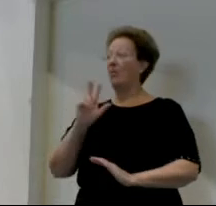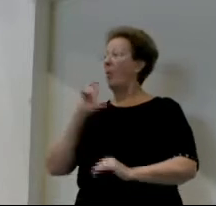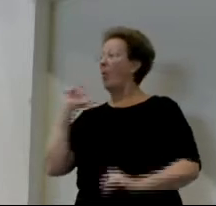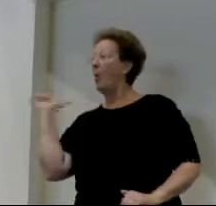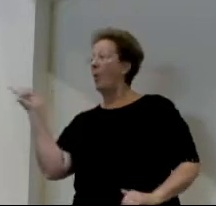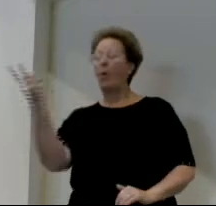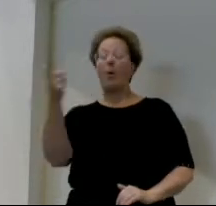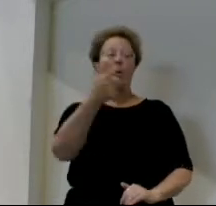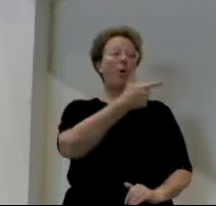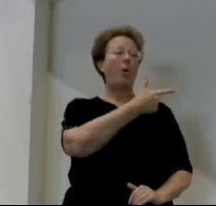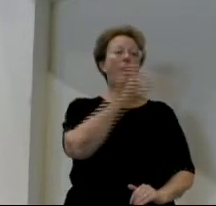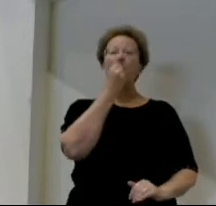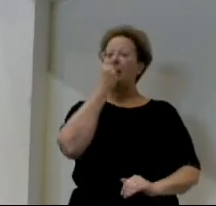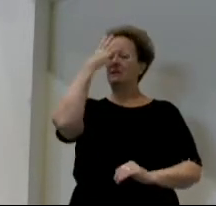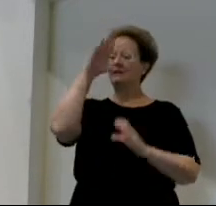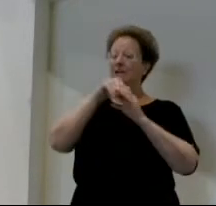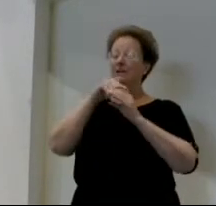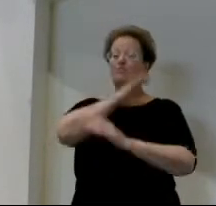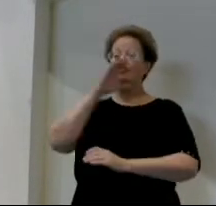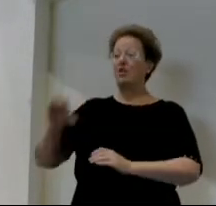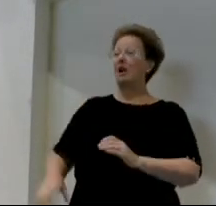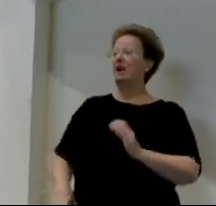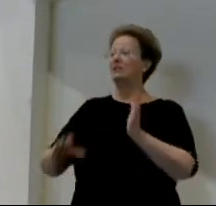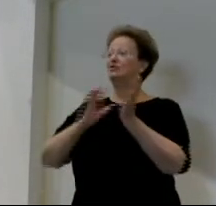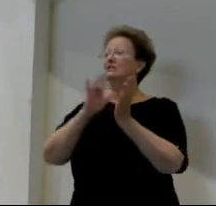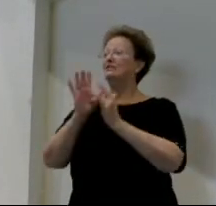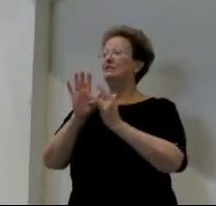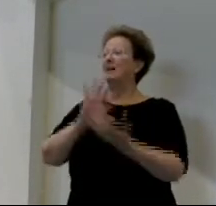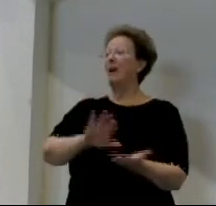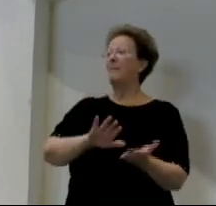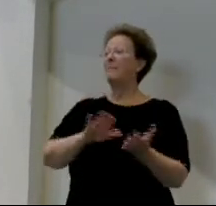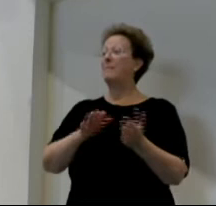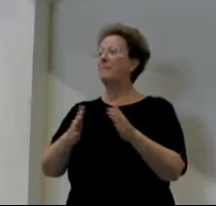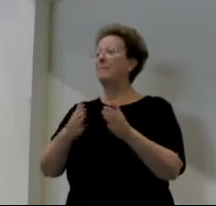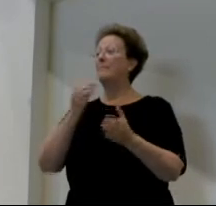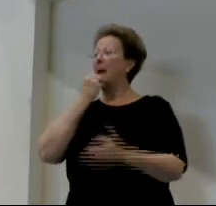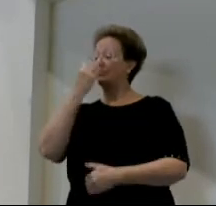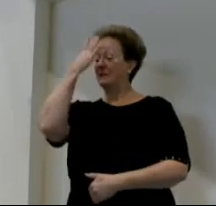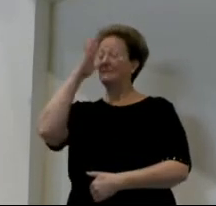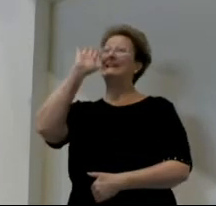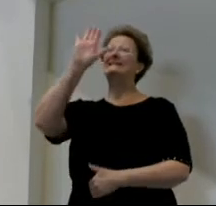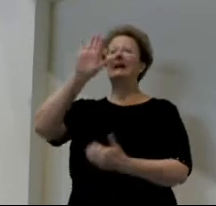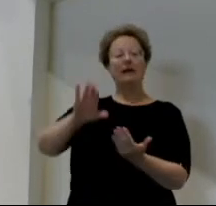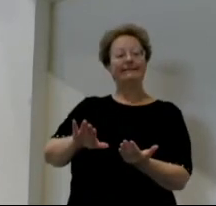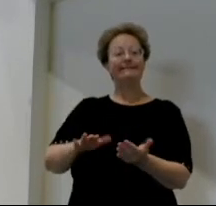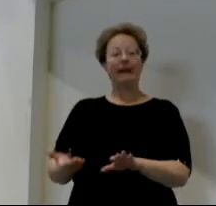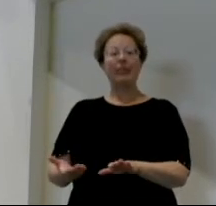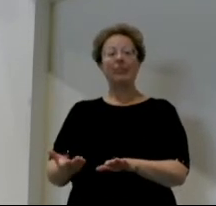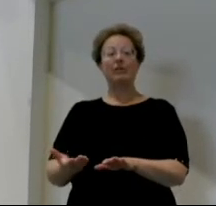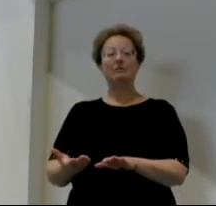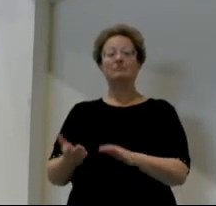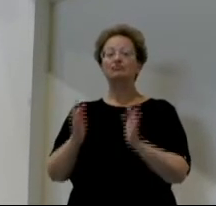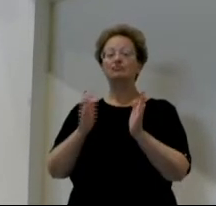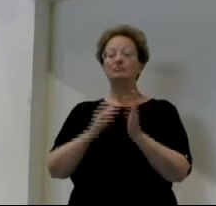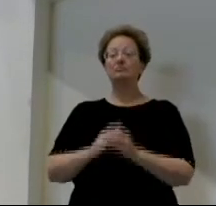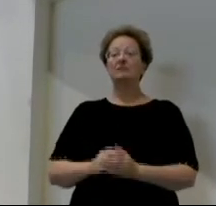all of us who have been baptized into Christ Jesus were baptized into his death? That's our